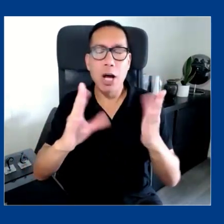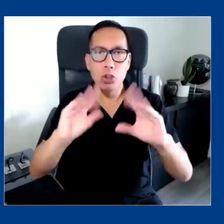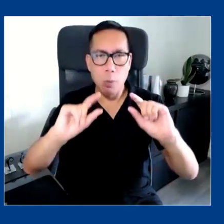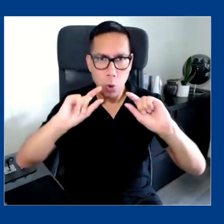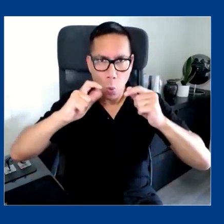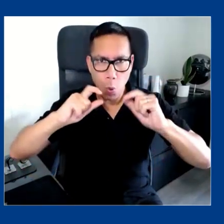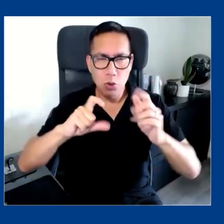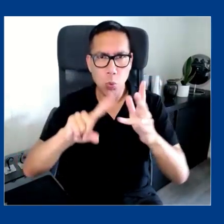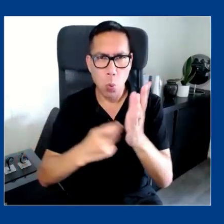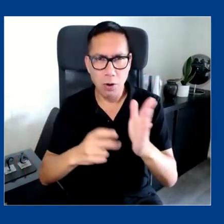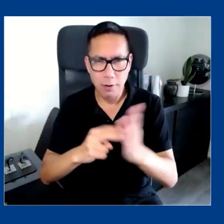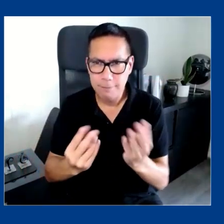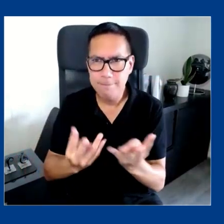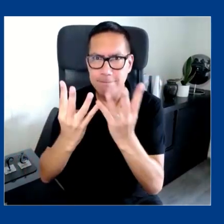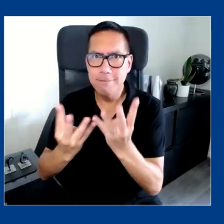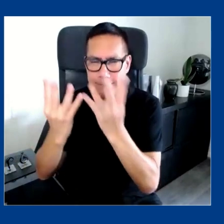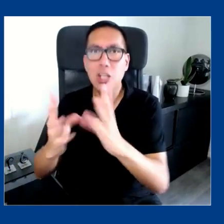corn?